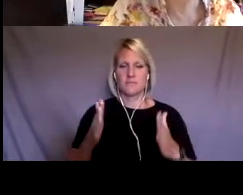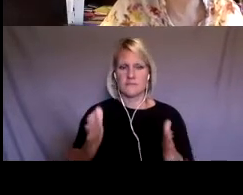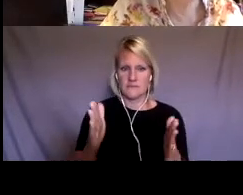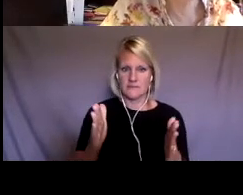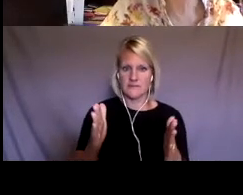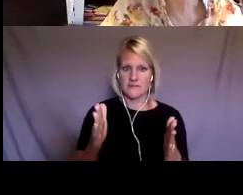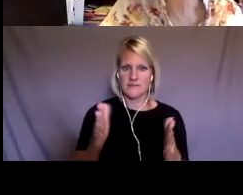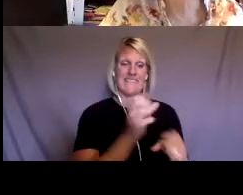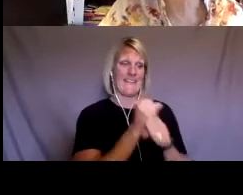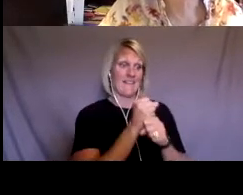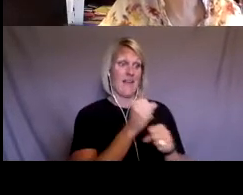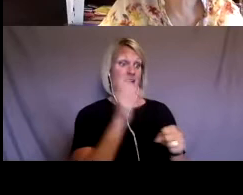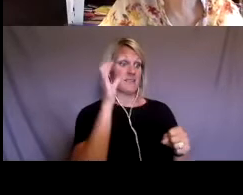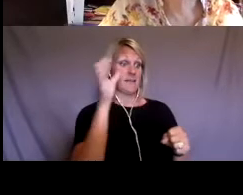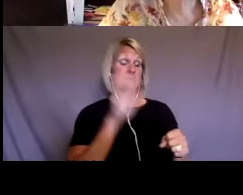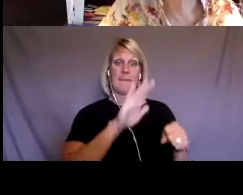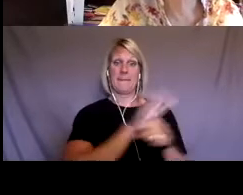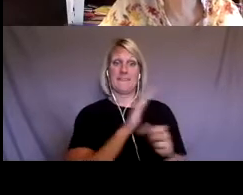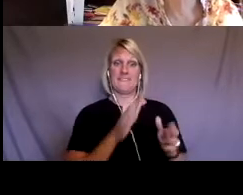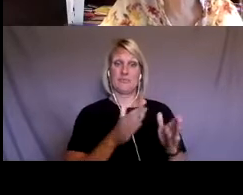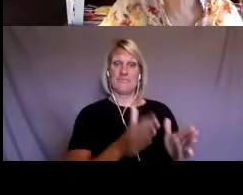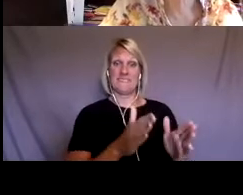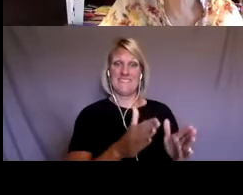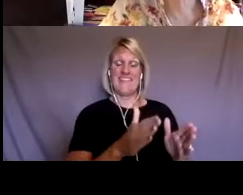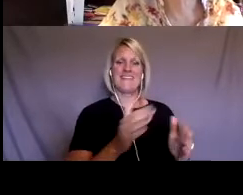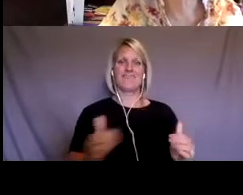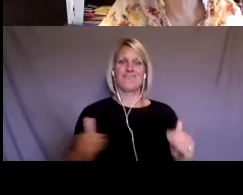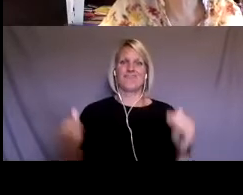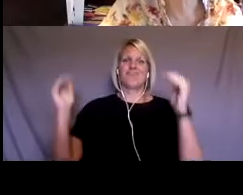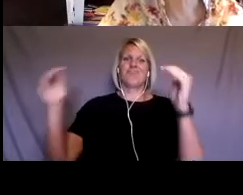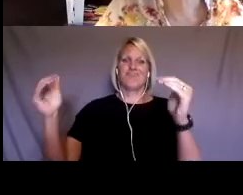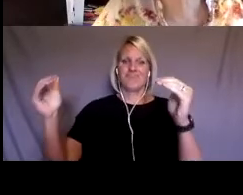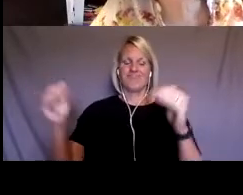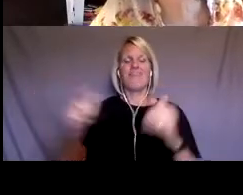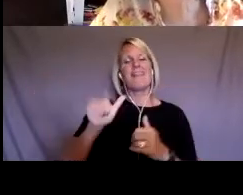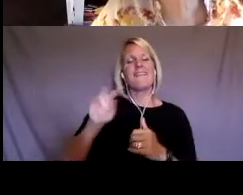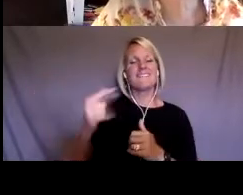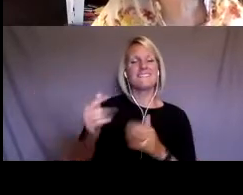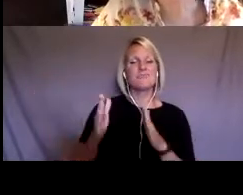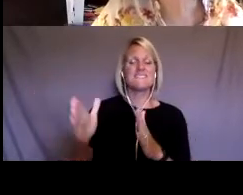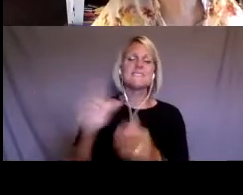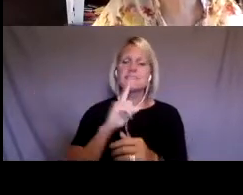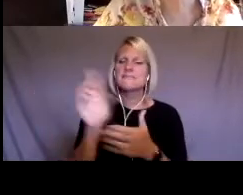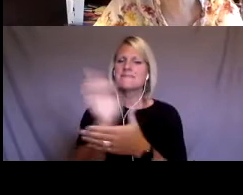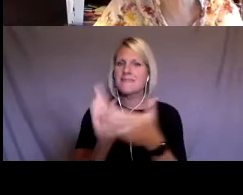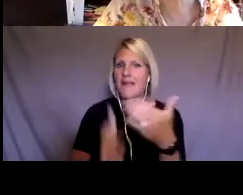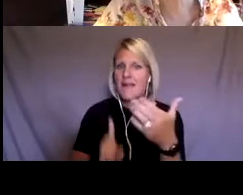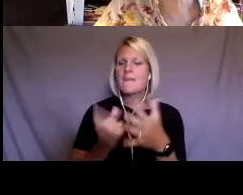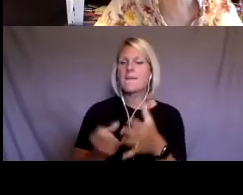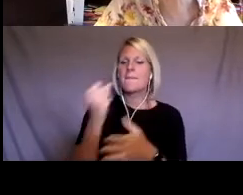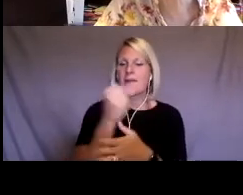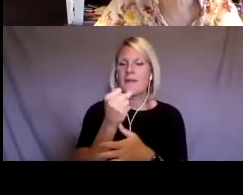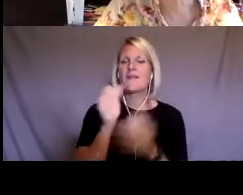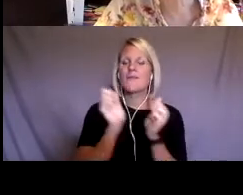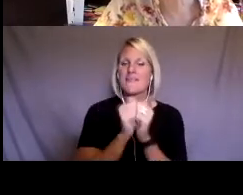complete streets further. A living street is a street that is designed primarily with the